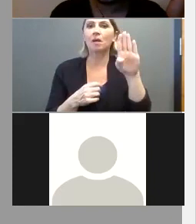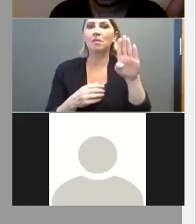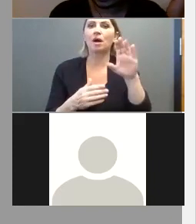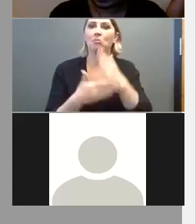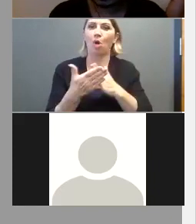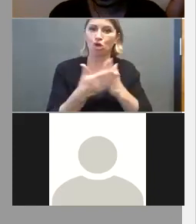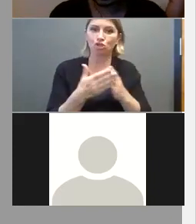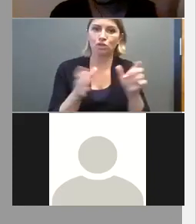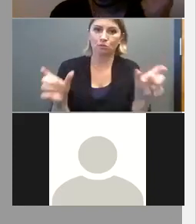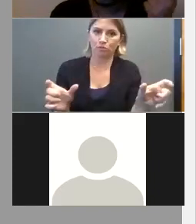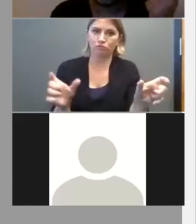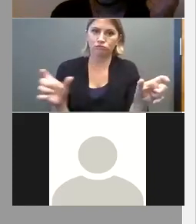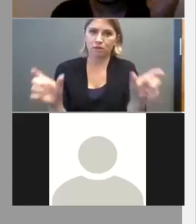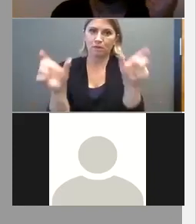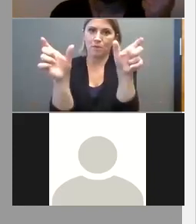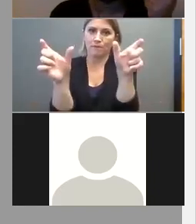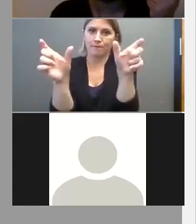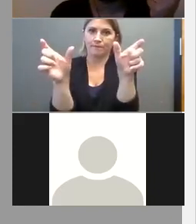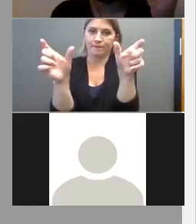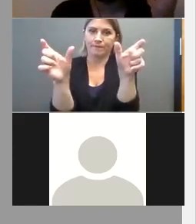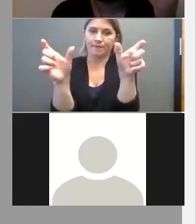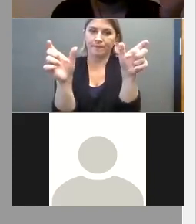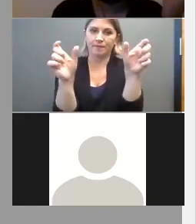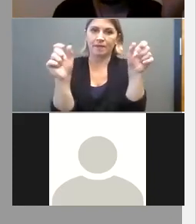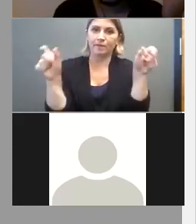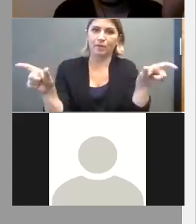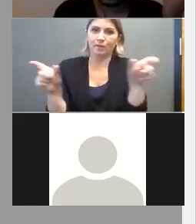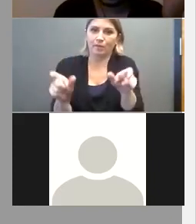each of those quarters. So two of those quarters require Dn by 2 time complexity.